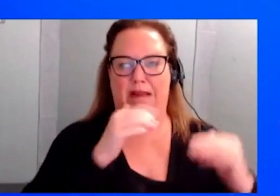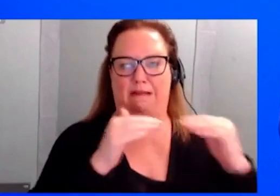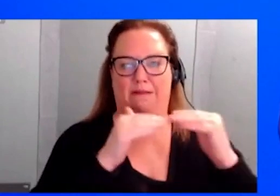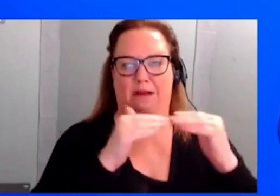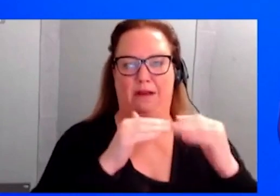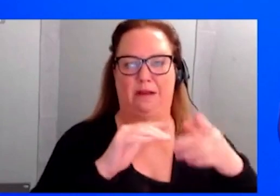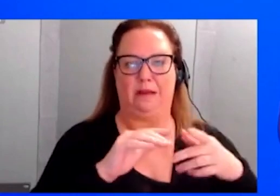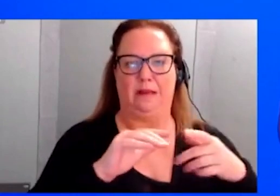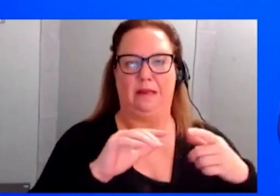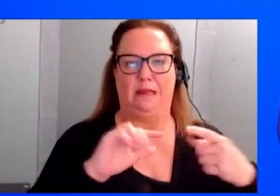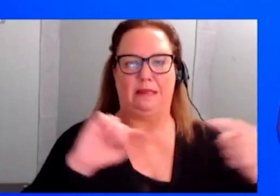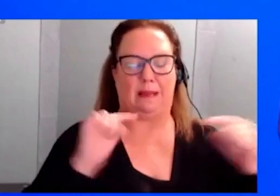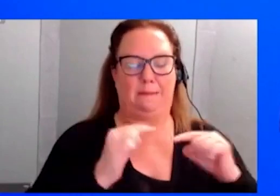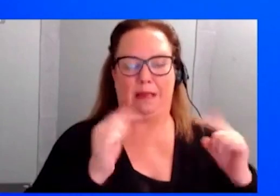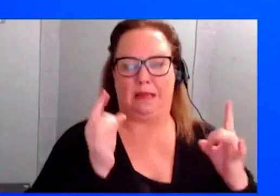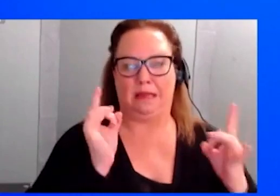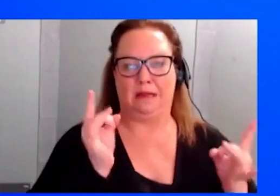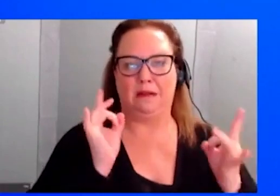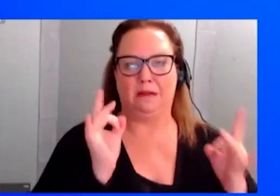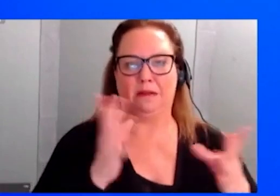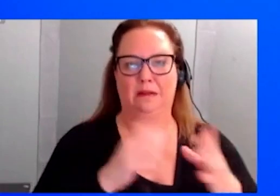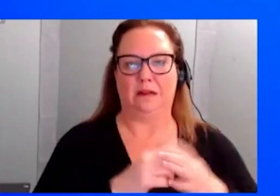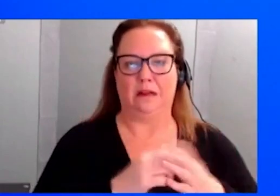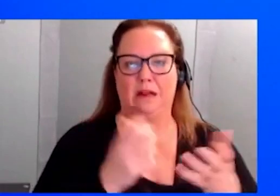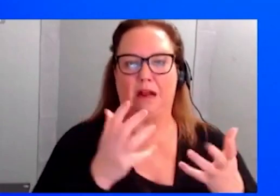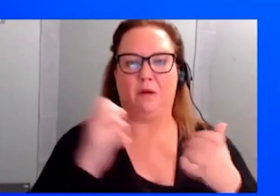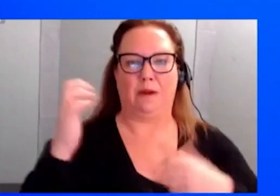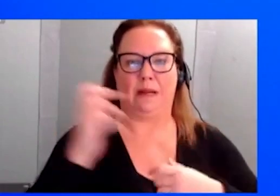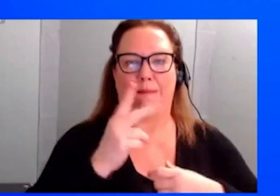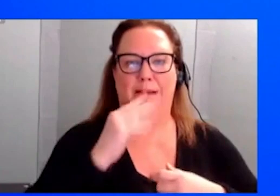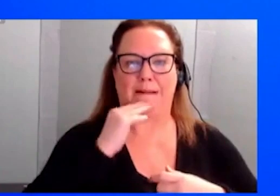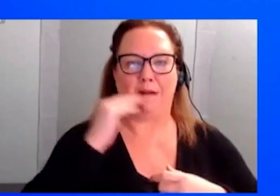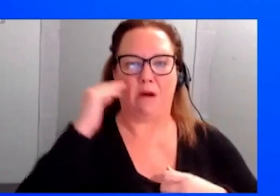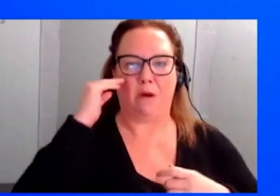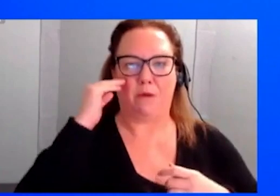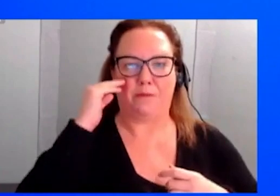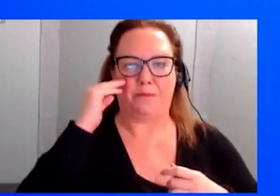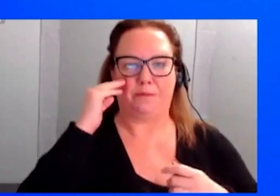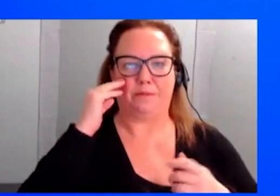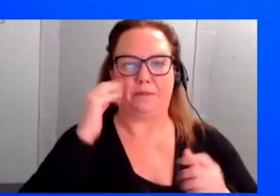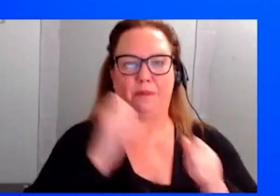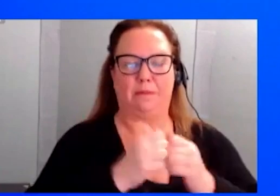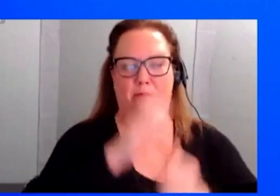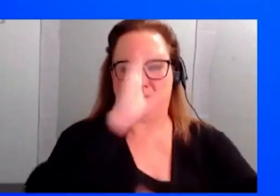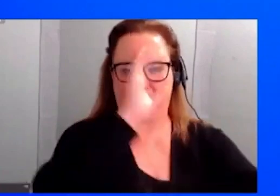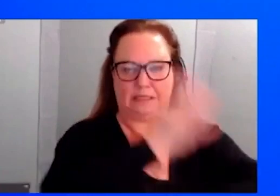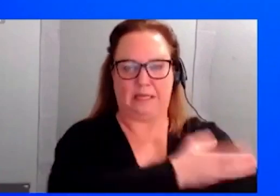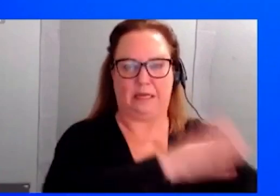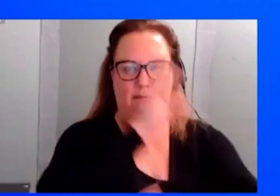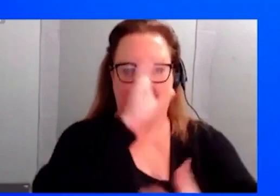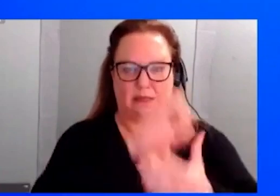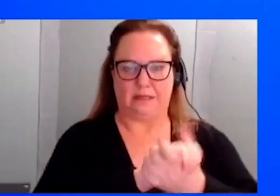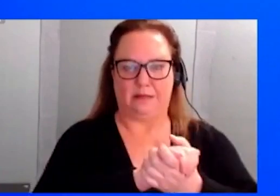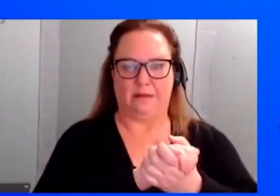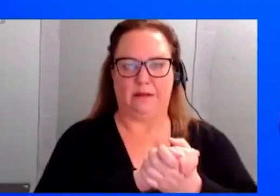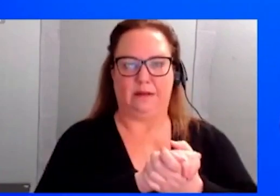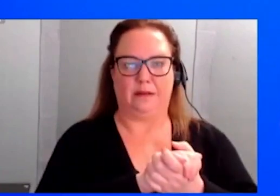deep. And I just wanted to get back home and be with my son and my husband and pick up where we left off that